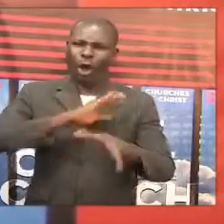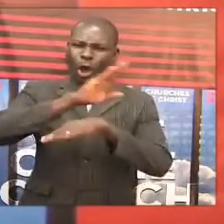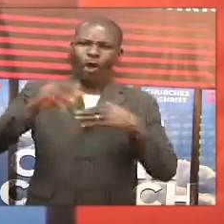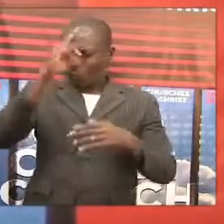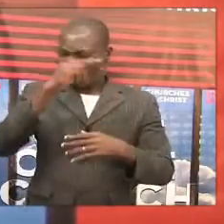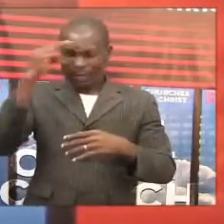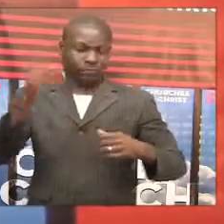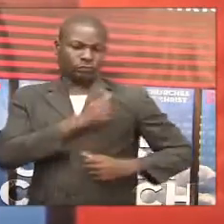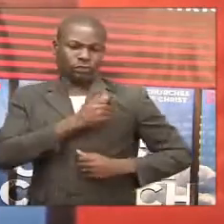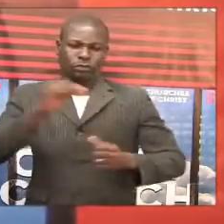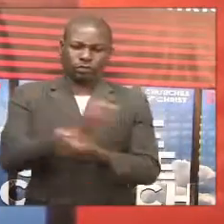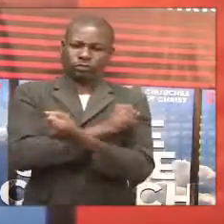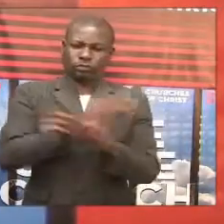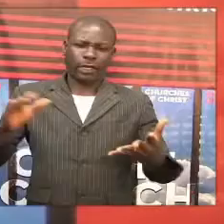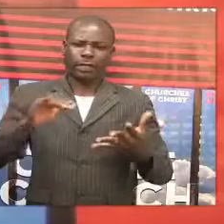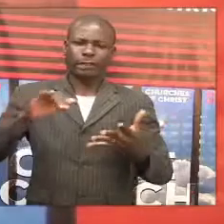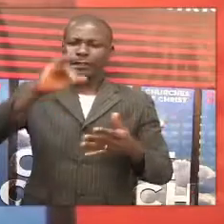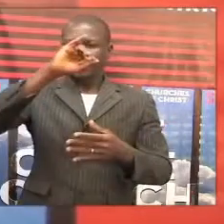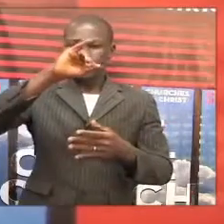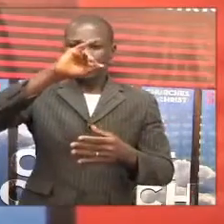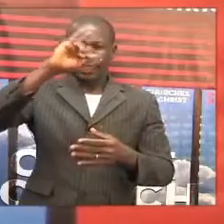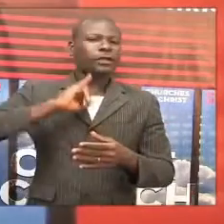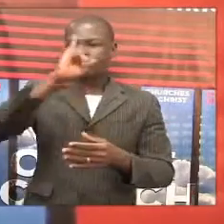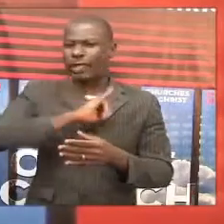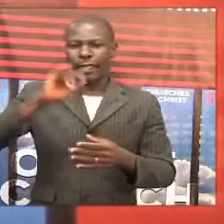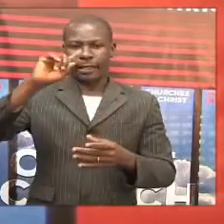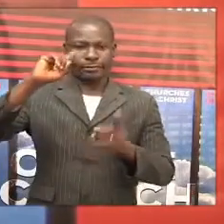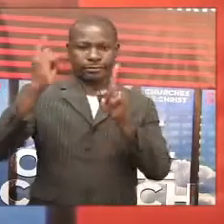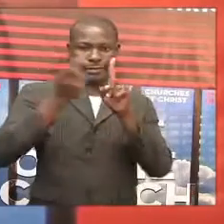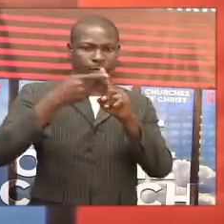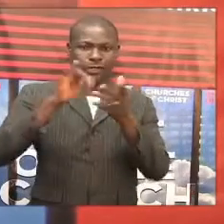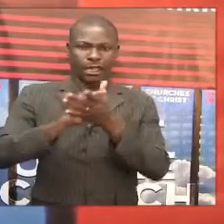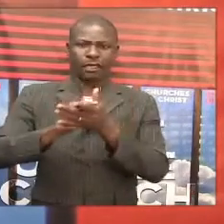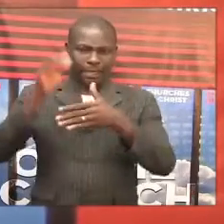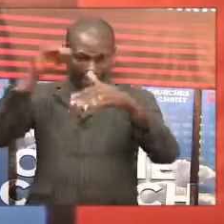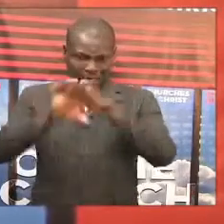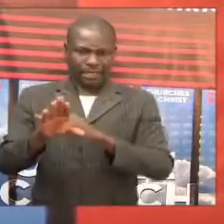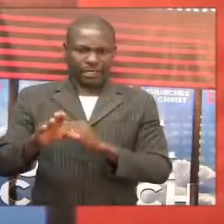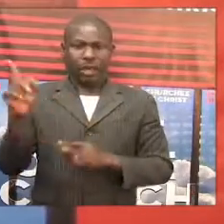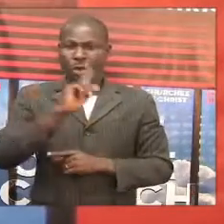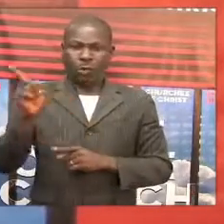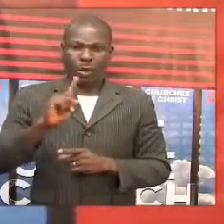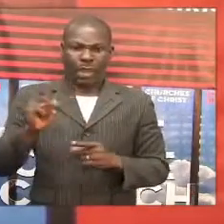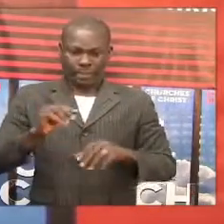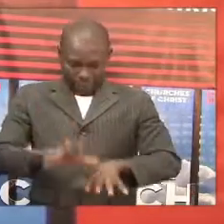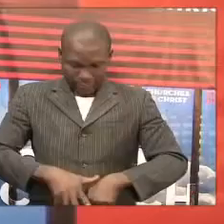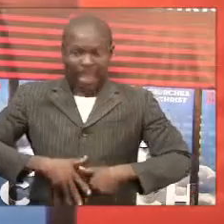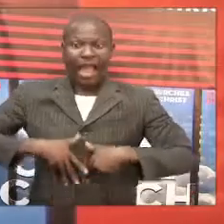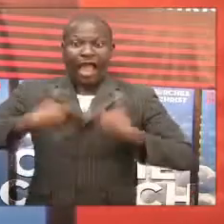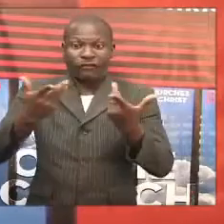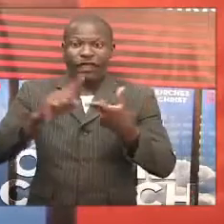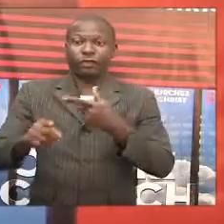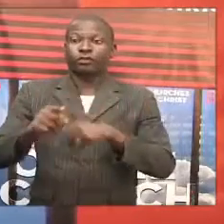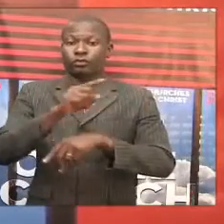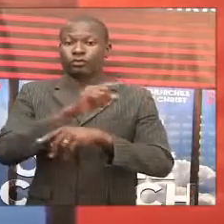Ras, one of them, ho. Babia, you bought a for dear Edimo Yankopono. Womoko cum preco, Israel for